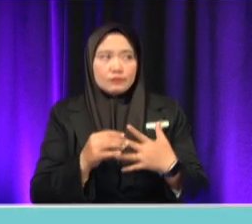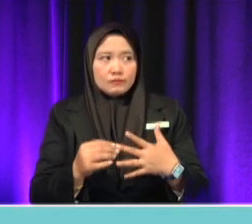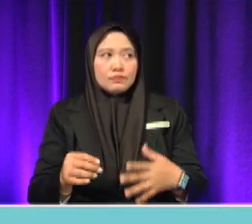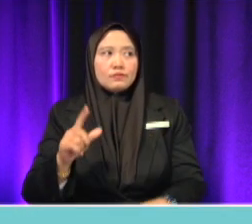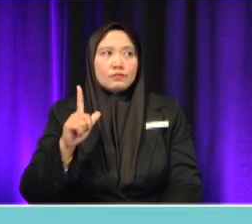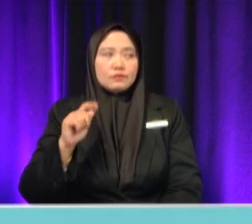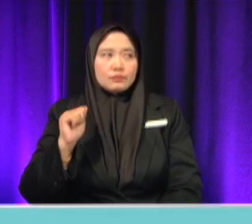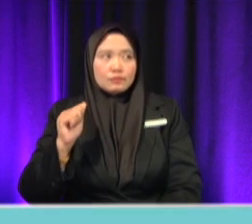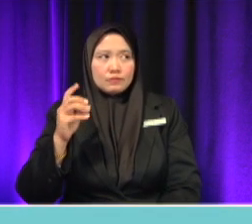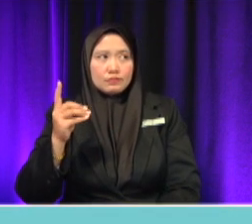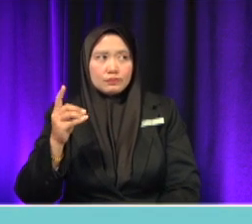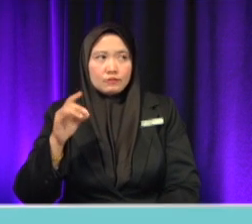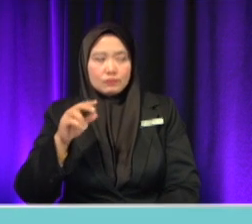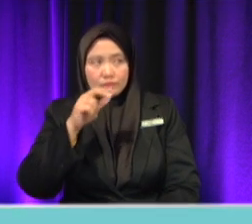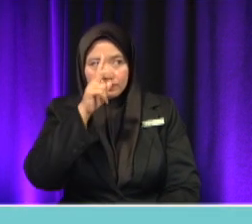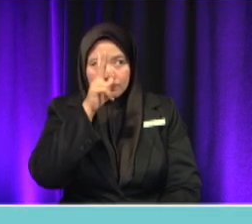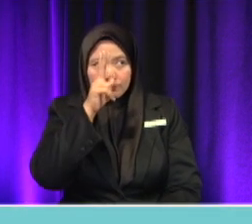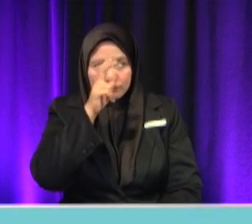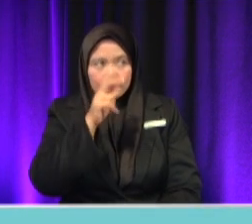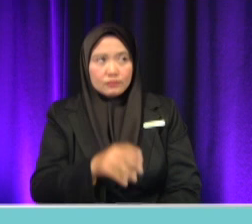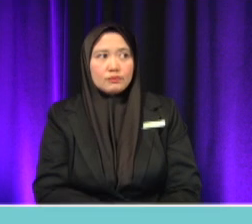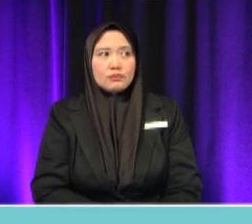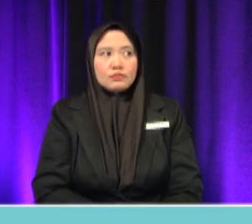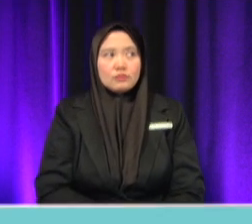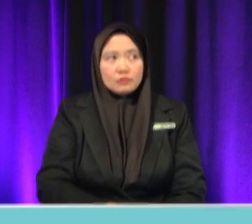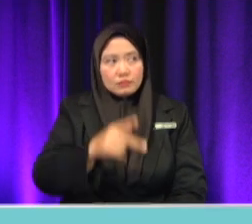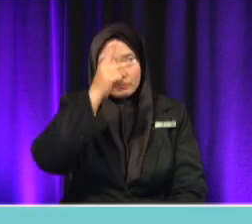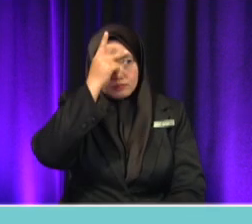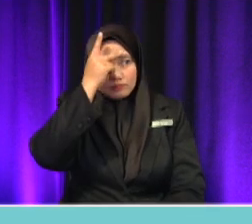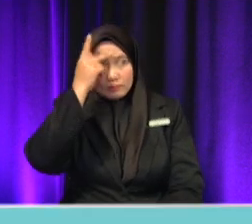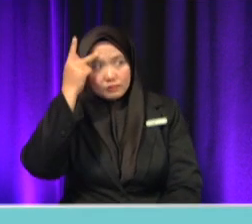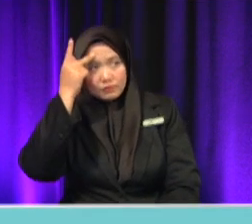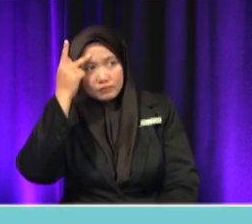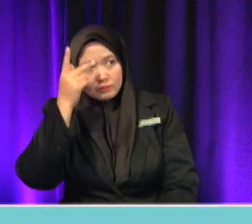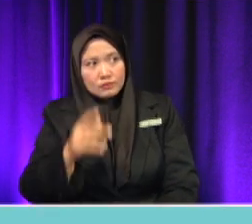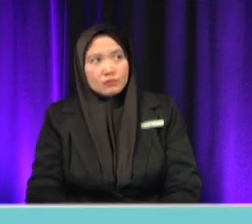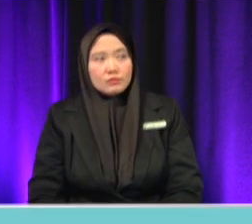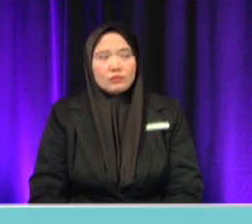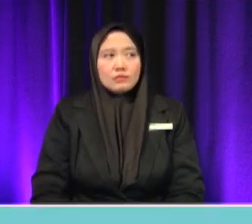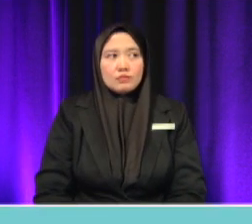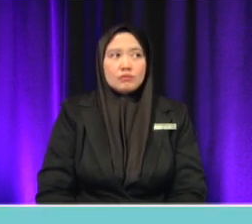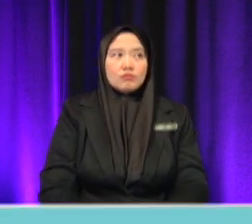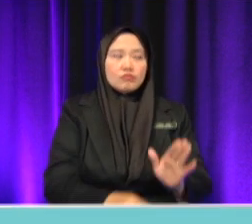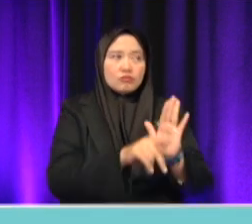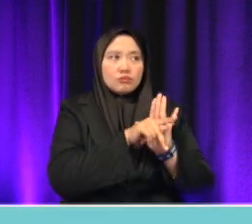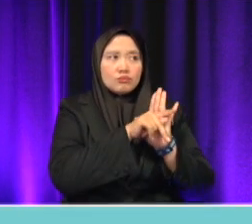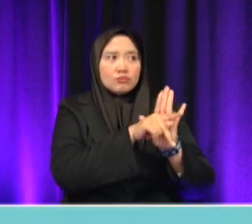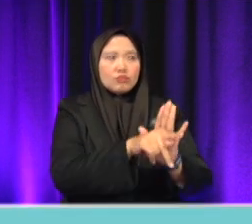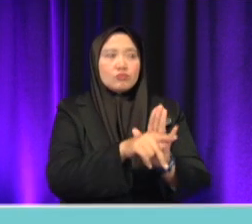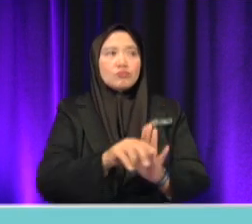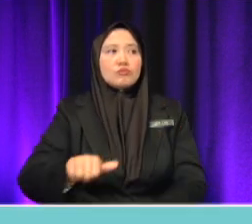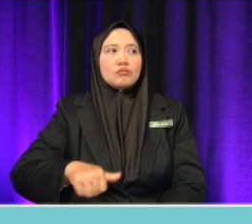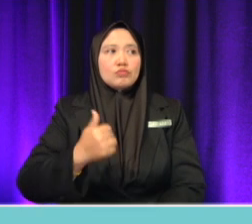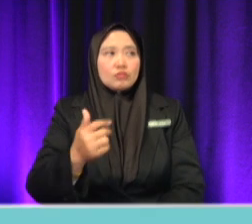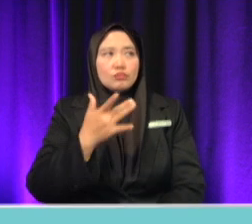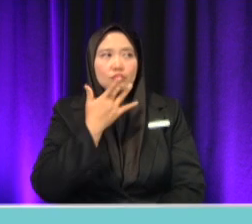the insect represents good luck, which is something she believes the homeless need. She began by painting empty baby food